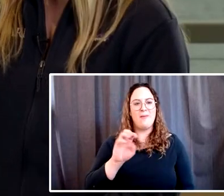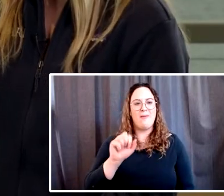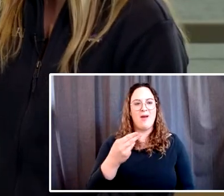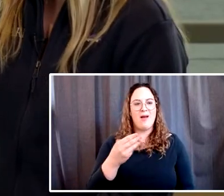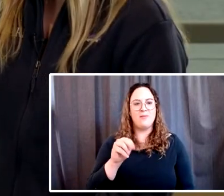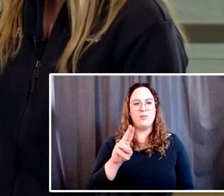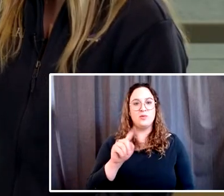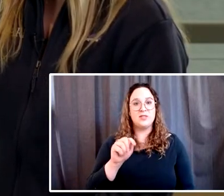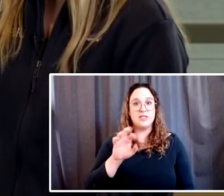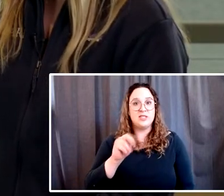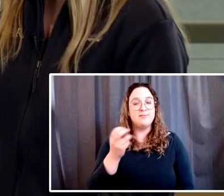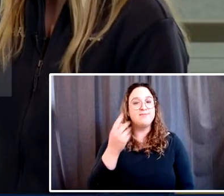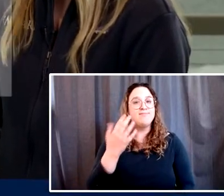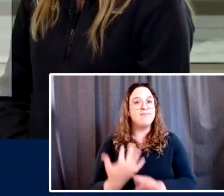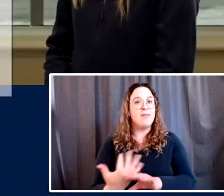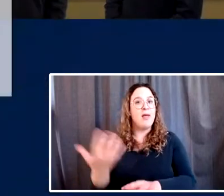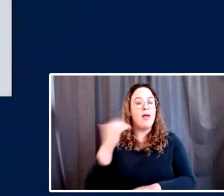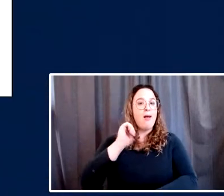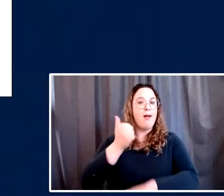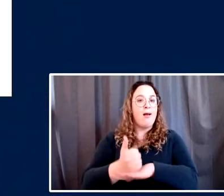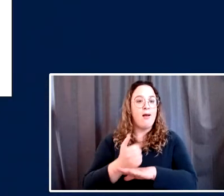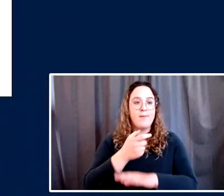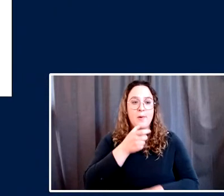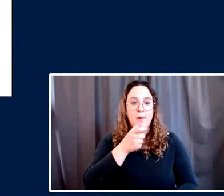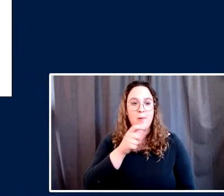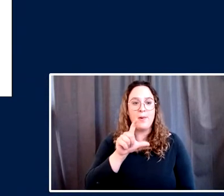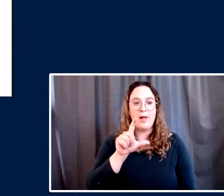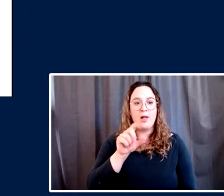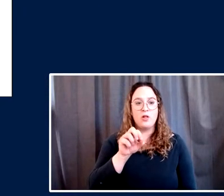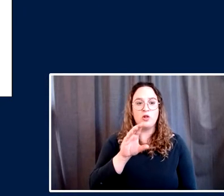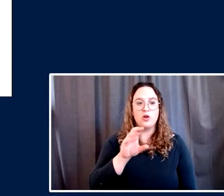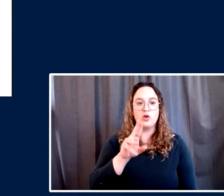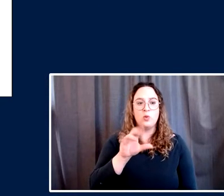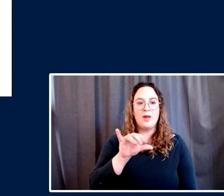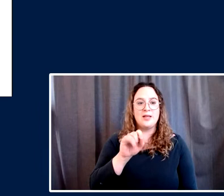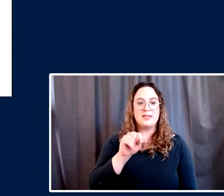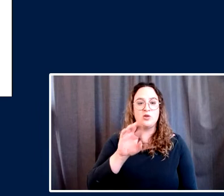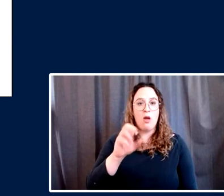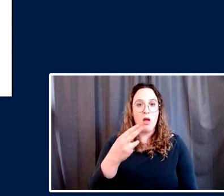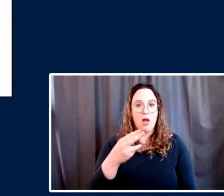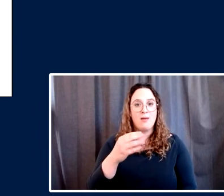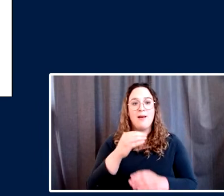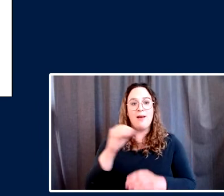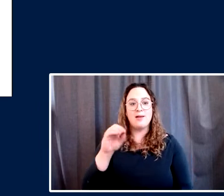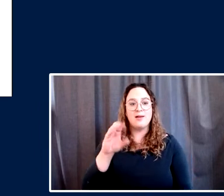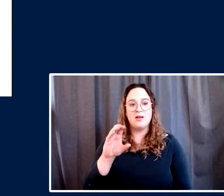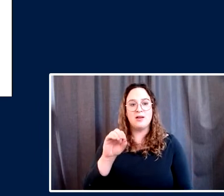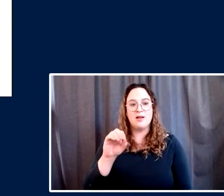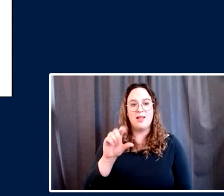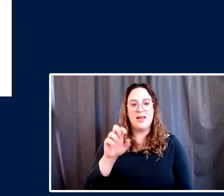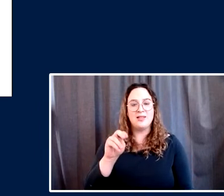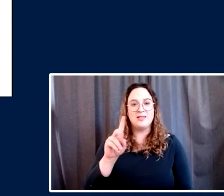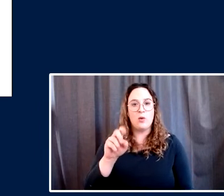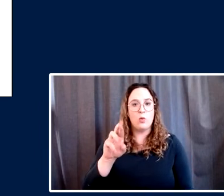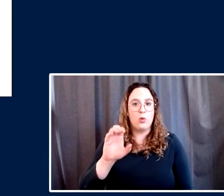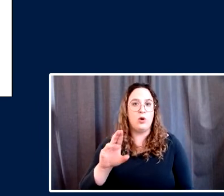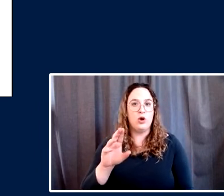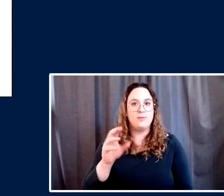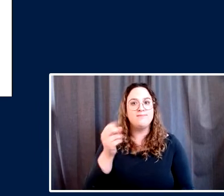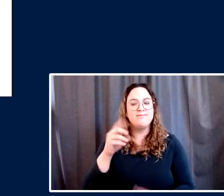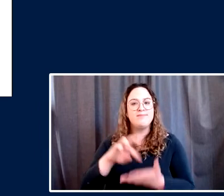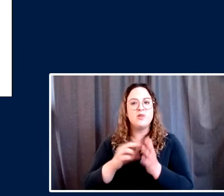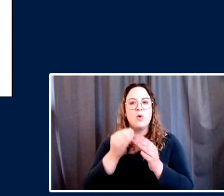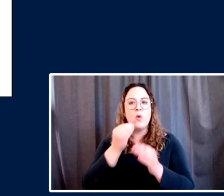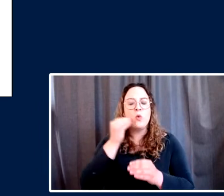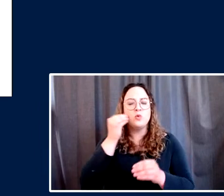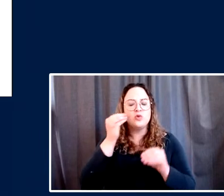the Lakoiosta in the region of Kalenderuk, which means ocean home place. As an MBARIan, I respect this history and feel very grateful to be